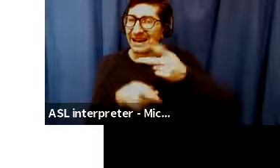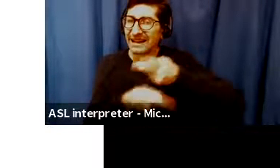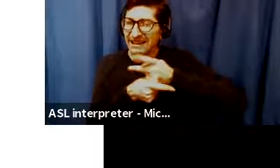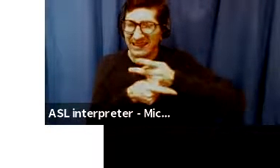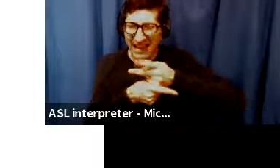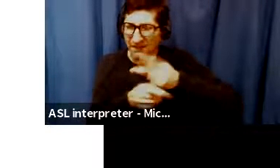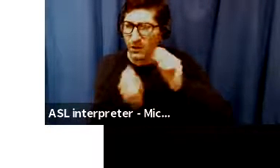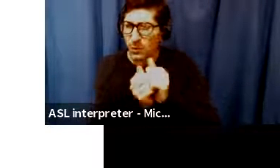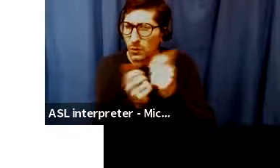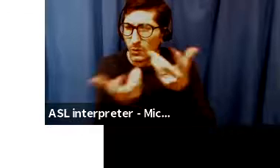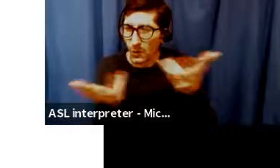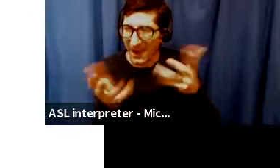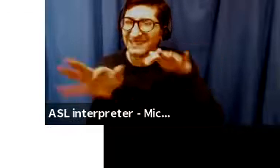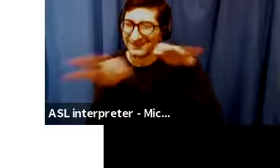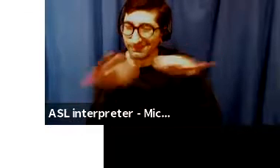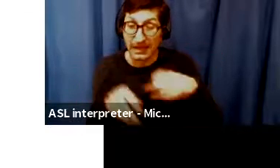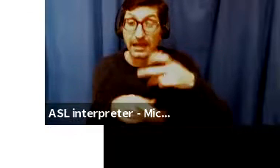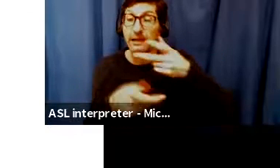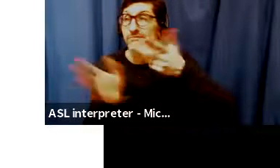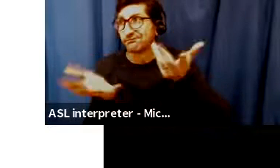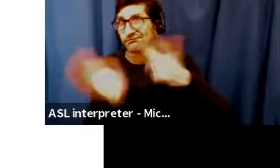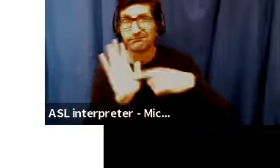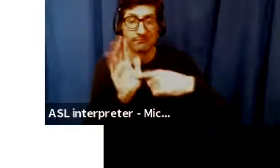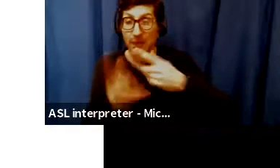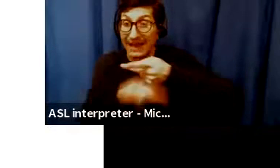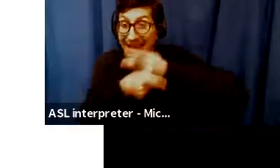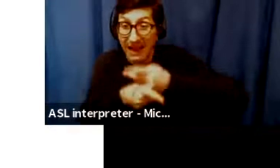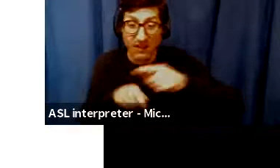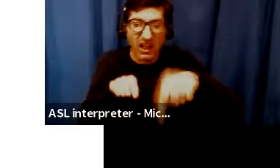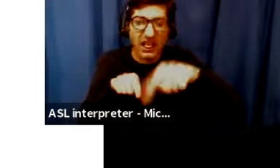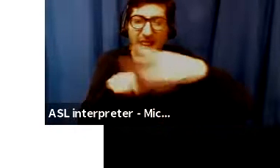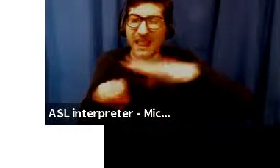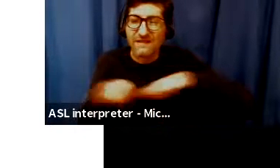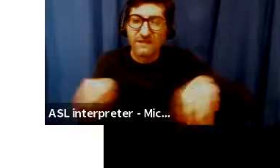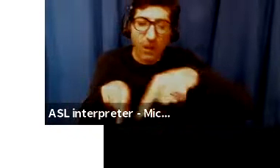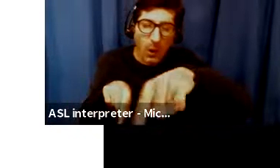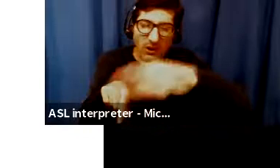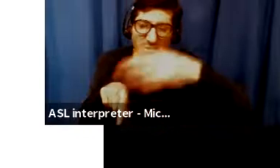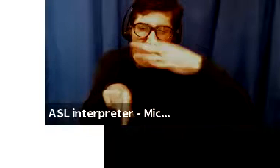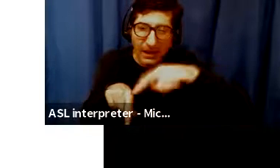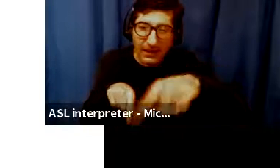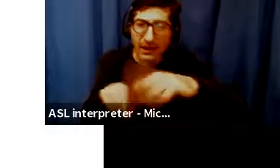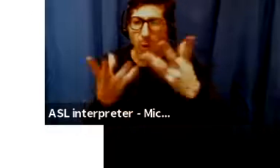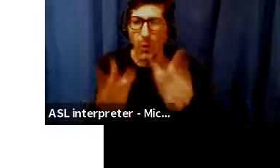an explanation. Be careful, the floor in front of you is wet.